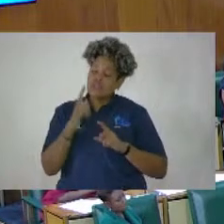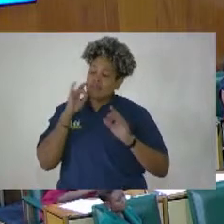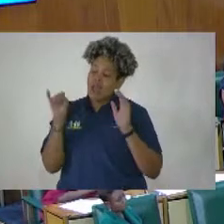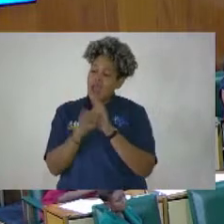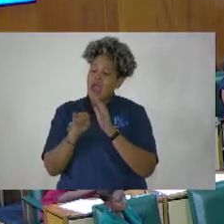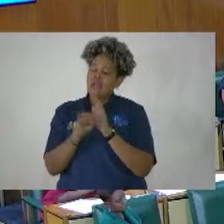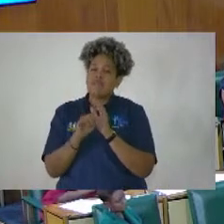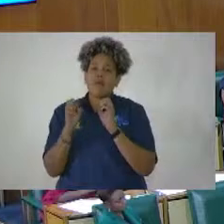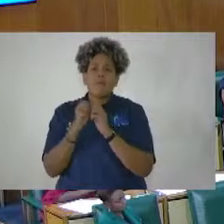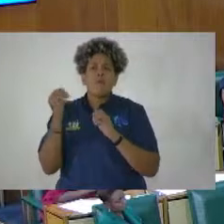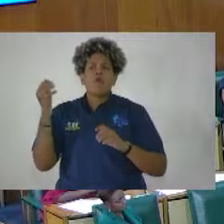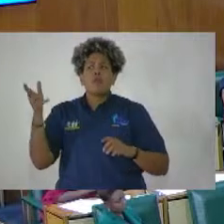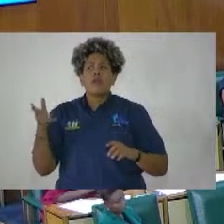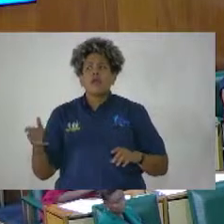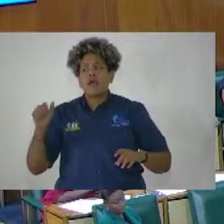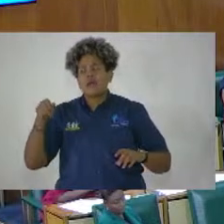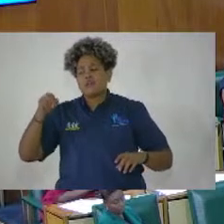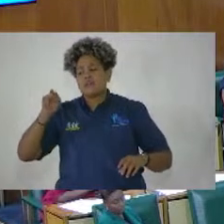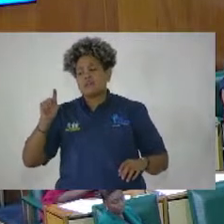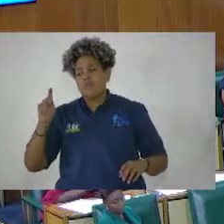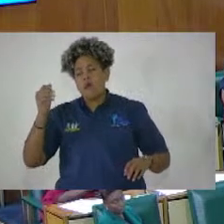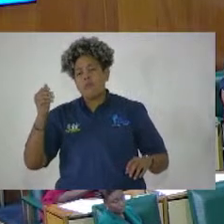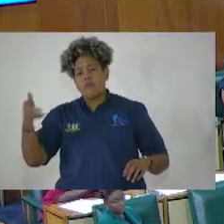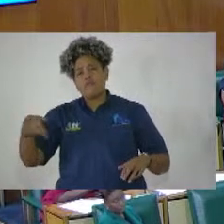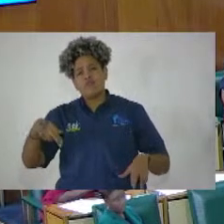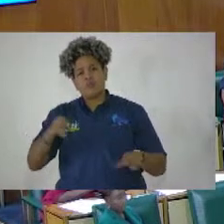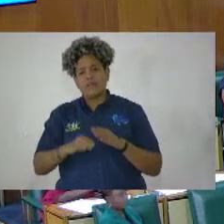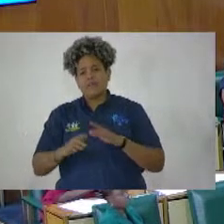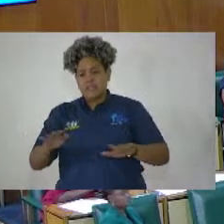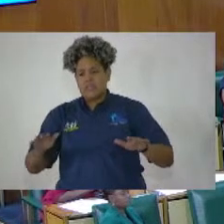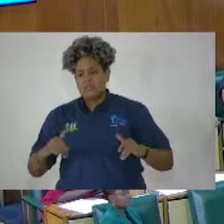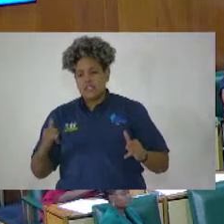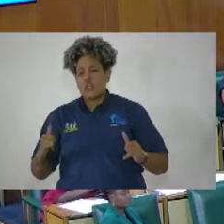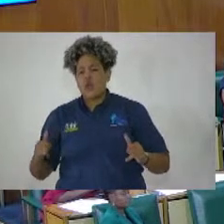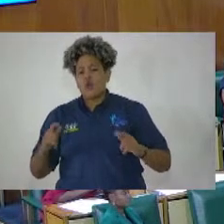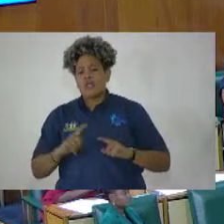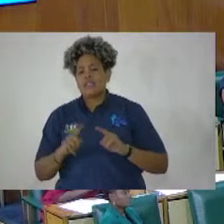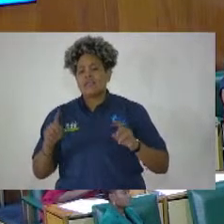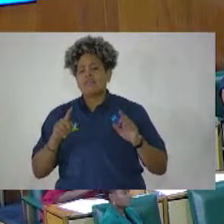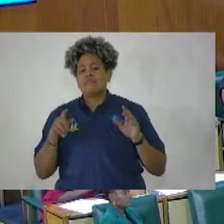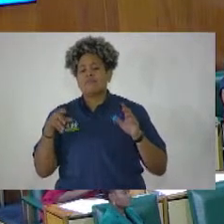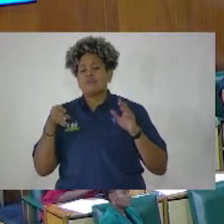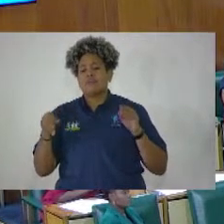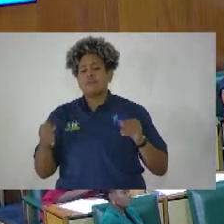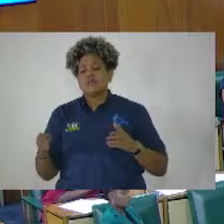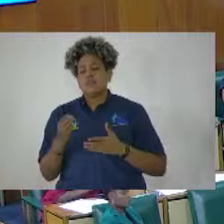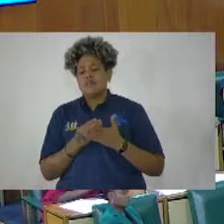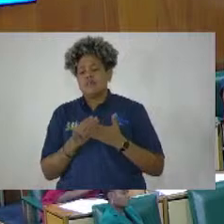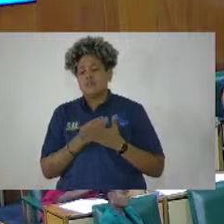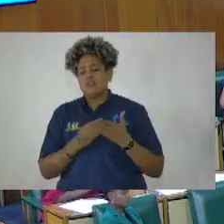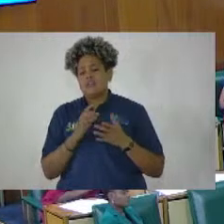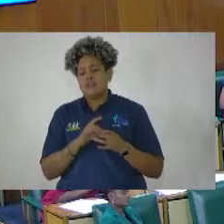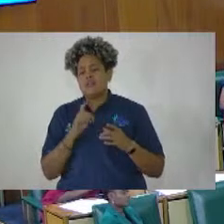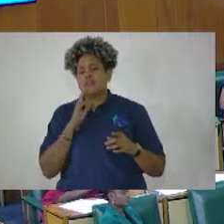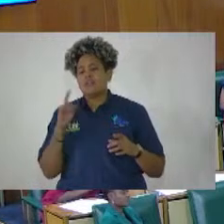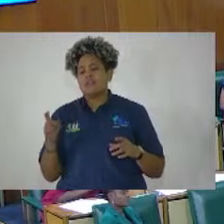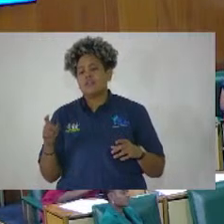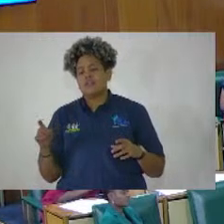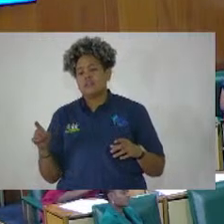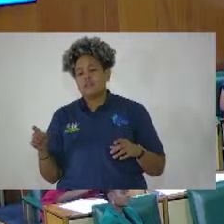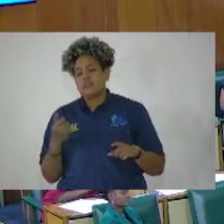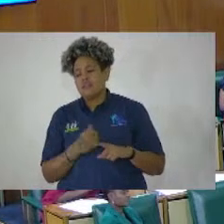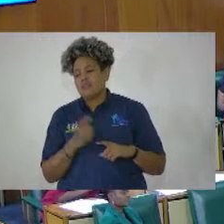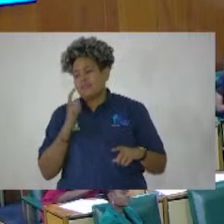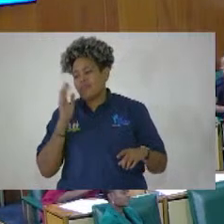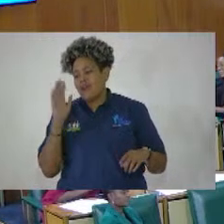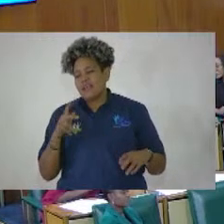and there's more, of Spark proceeds that are in different sections of the budget. But it's necessary to bring it together for everybody to